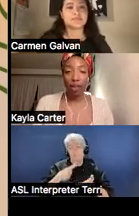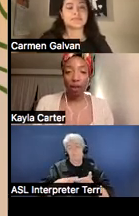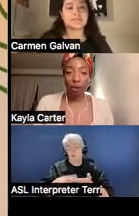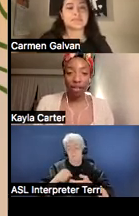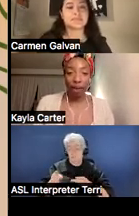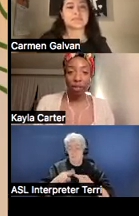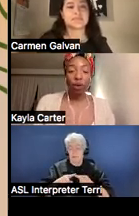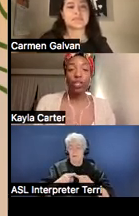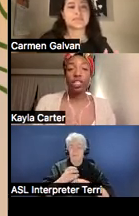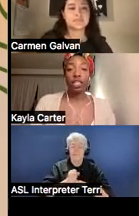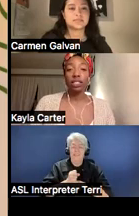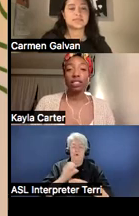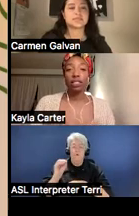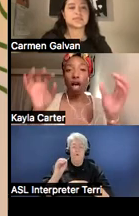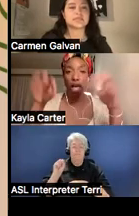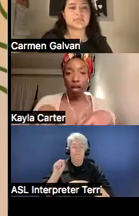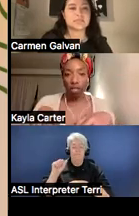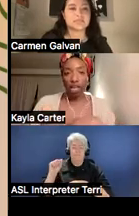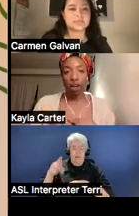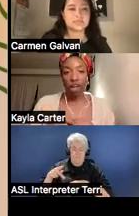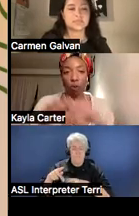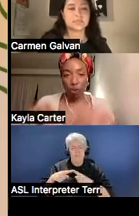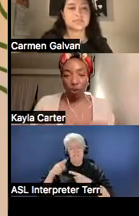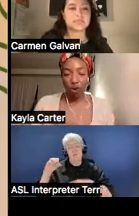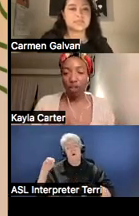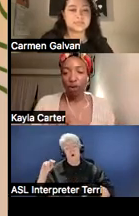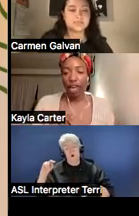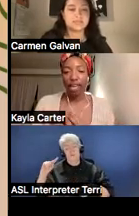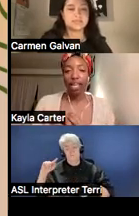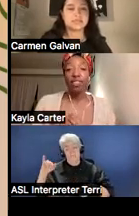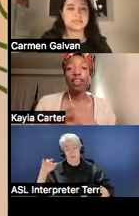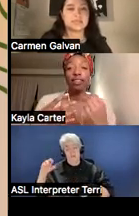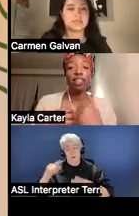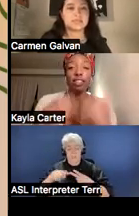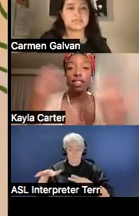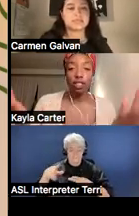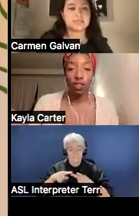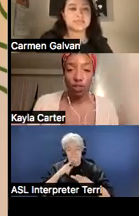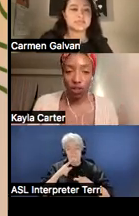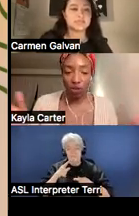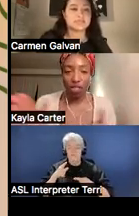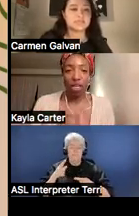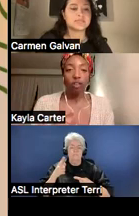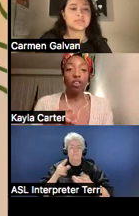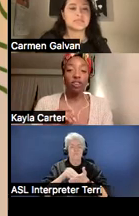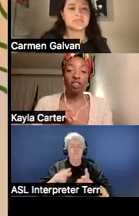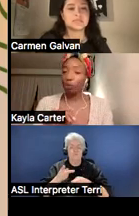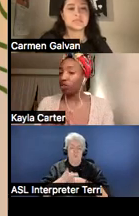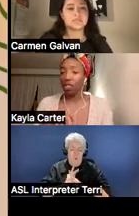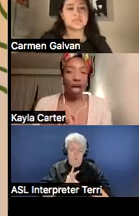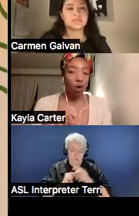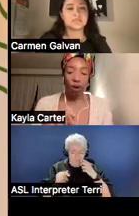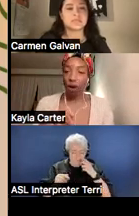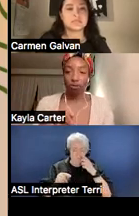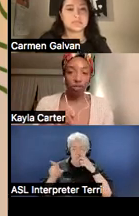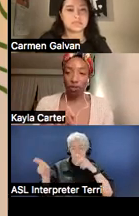about getting OSAP, which in Ontario, where I'm currently located, that's considered student loans. First of all, this person